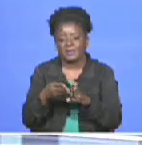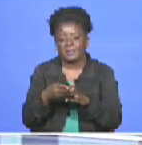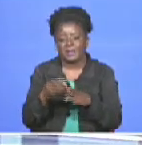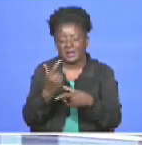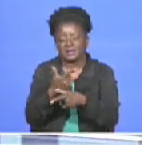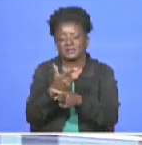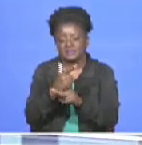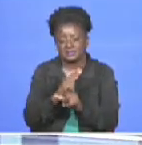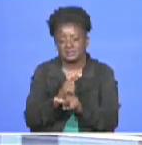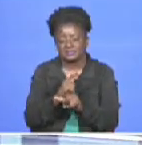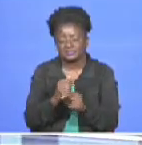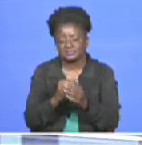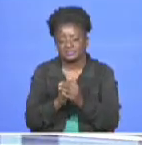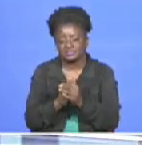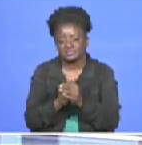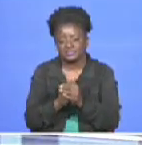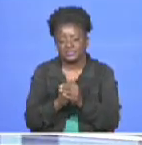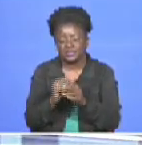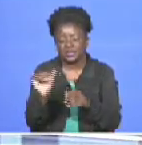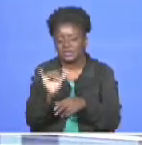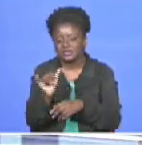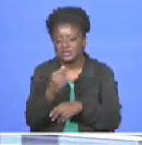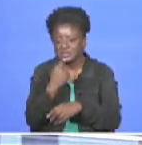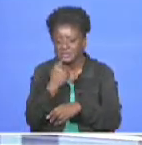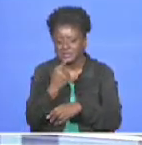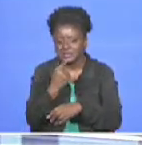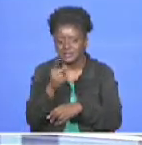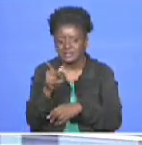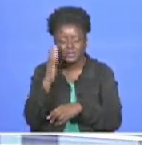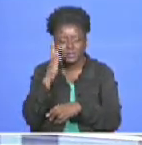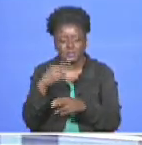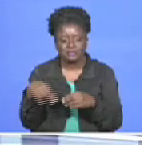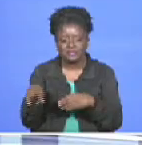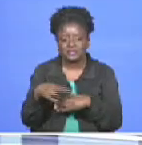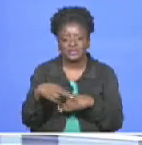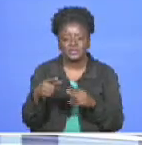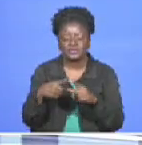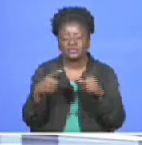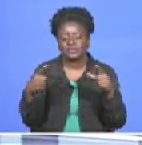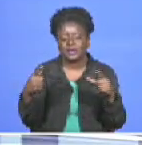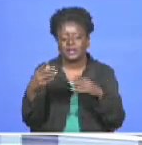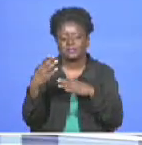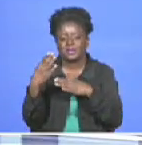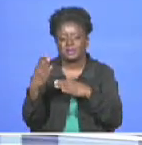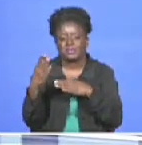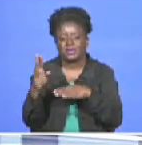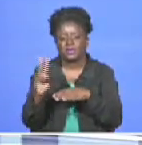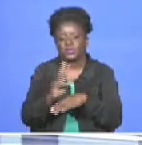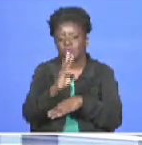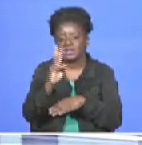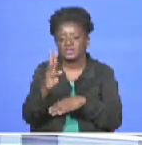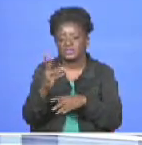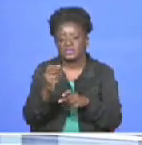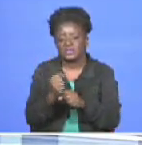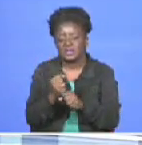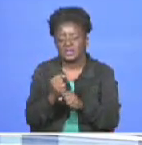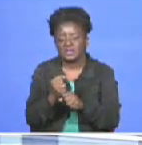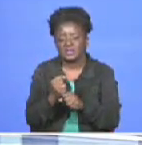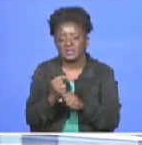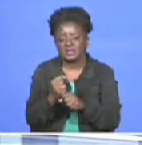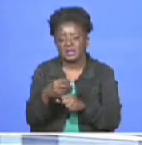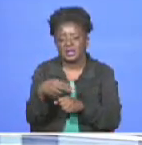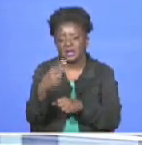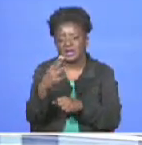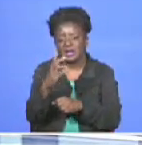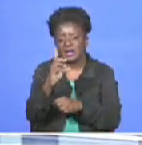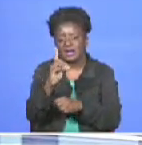Well, the Prime Minister also revealed at his press conference today that he will return to Grand Bahama this Wednesday to get an update on hurricane restoration